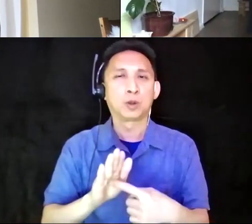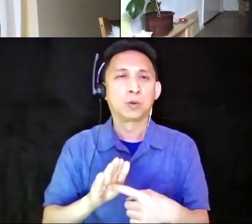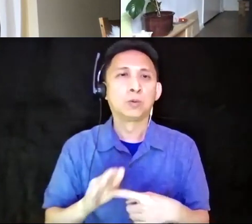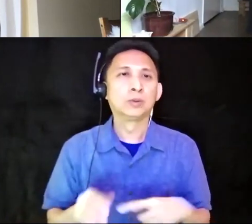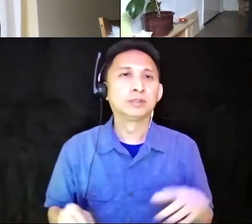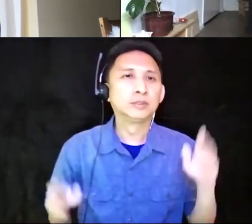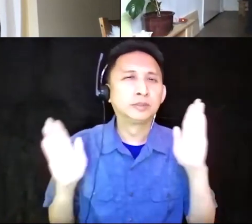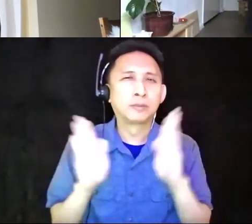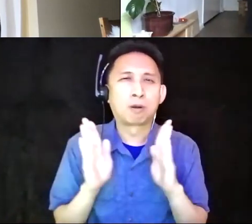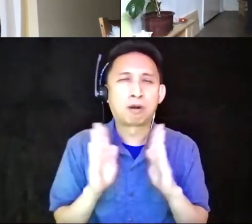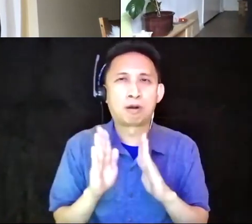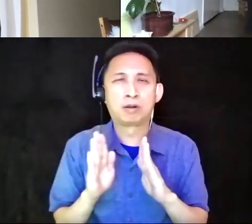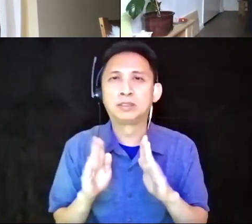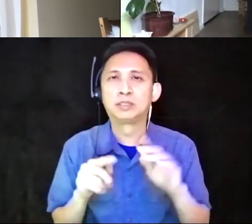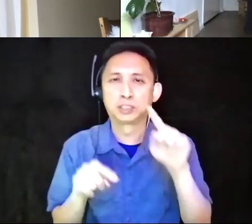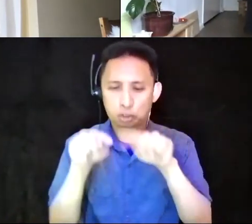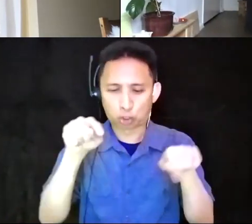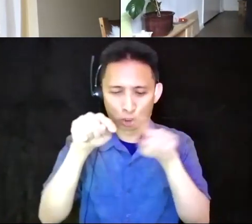circles.